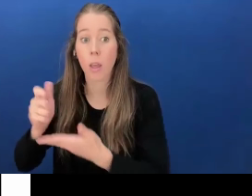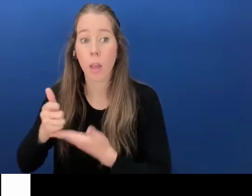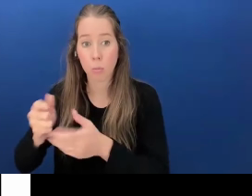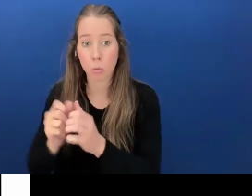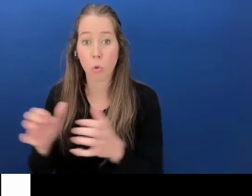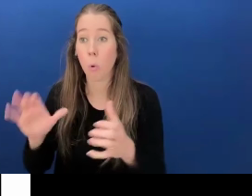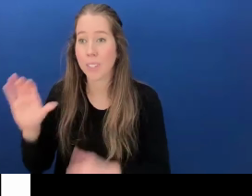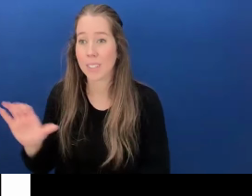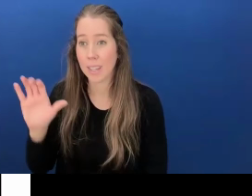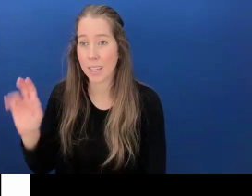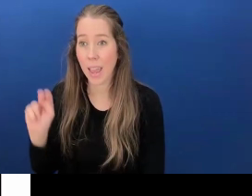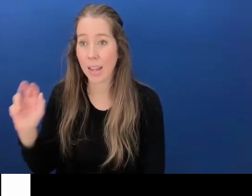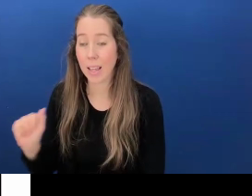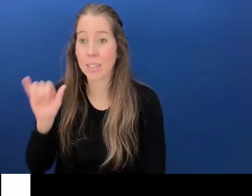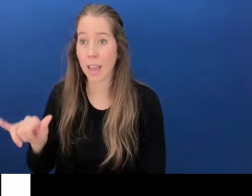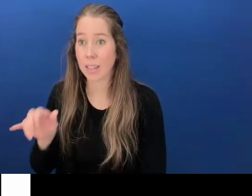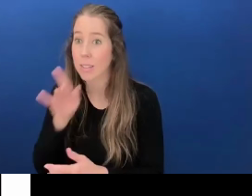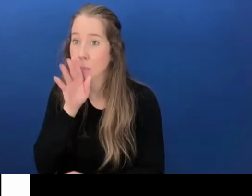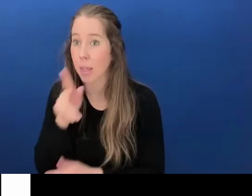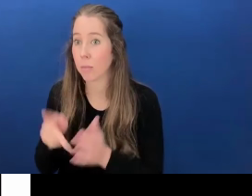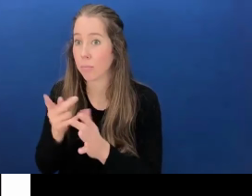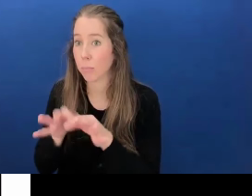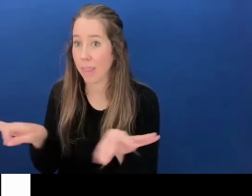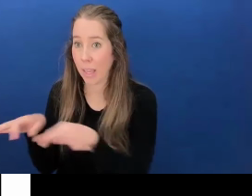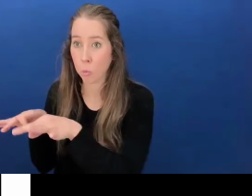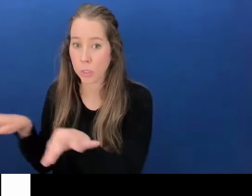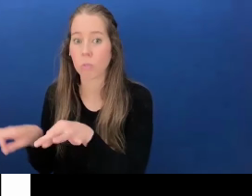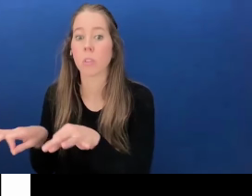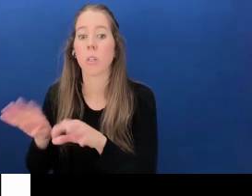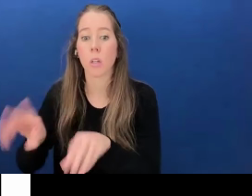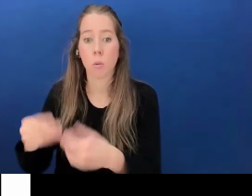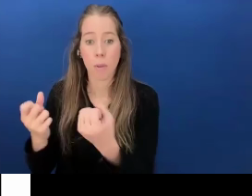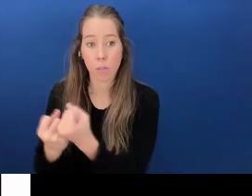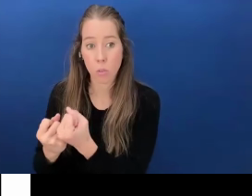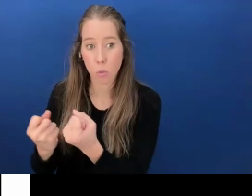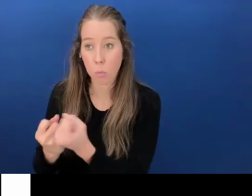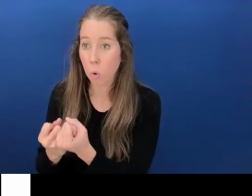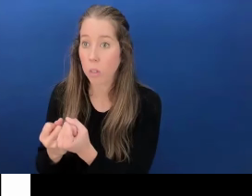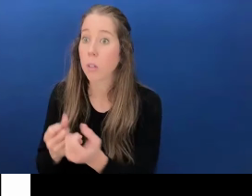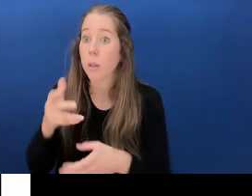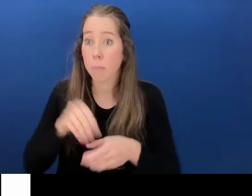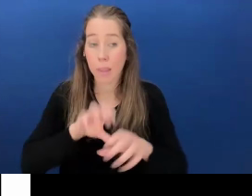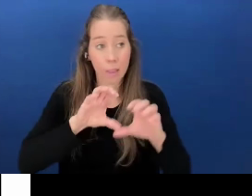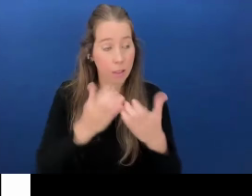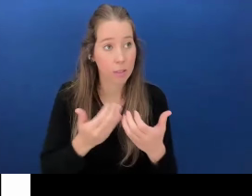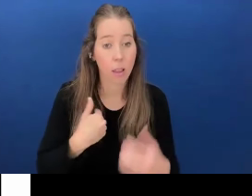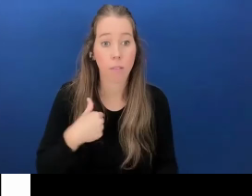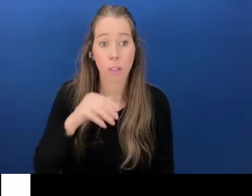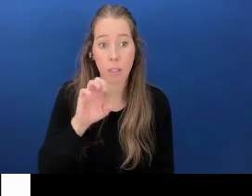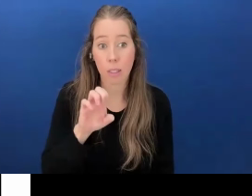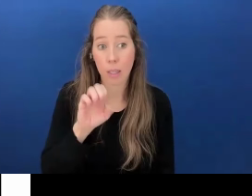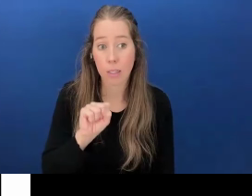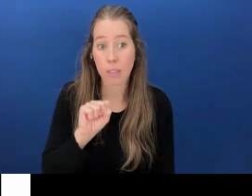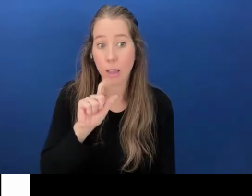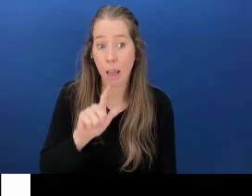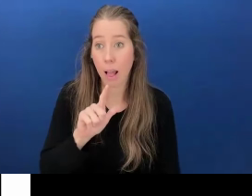are bilingual and being able to provide them that support of being in a class where they're getting ESL instruction, but